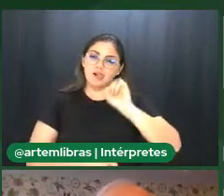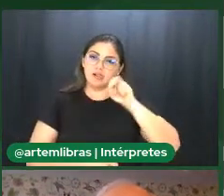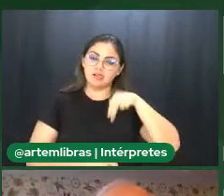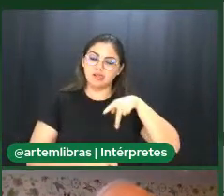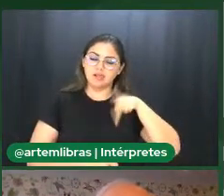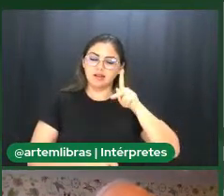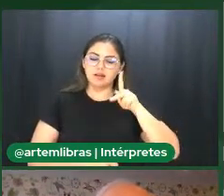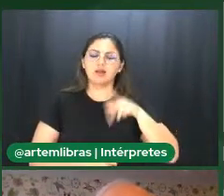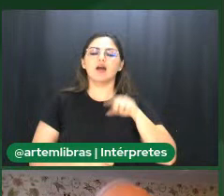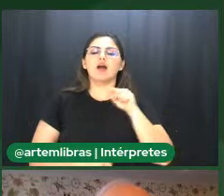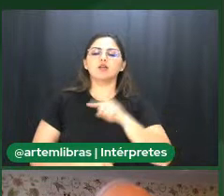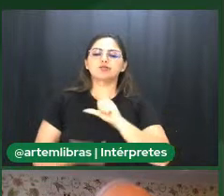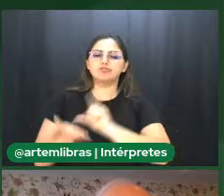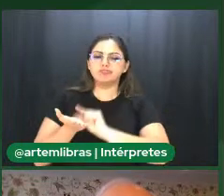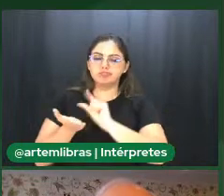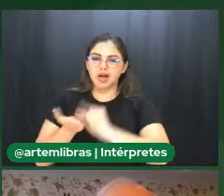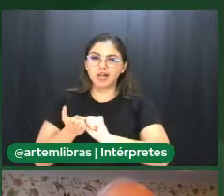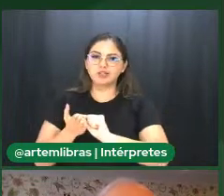human-centered-AI,